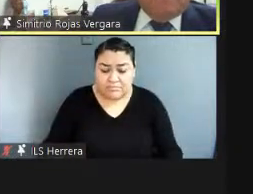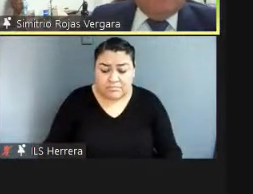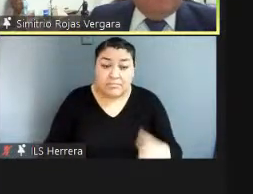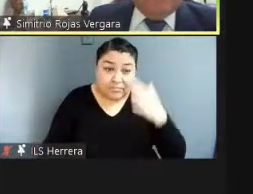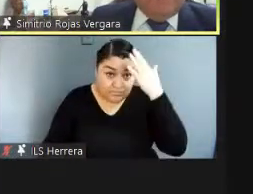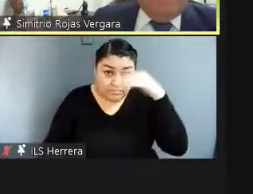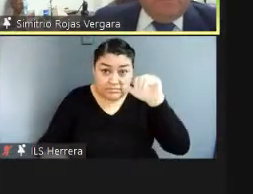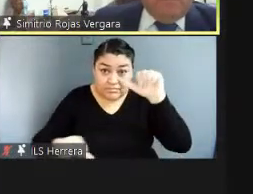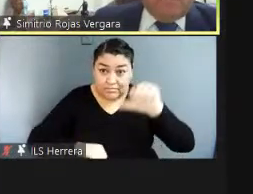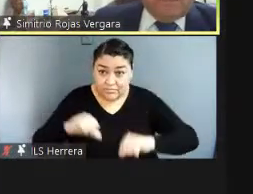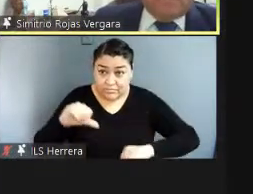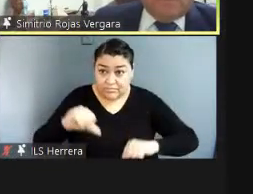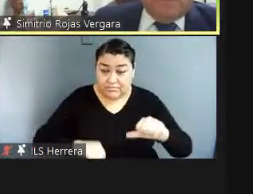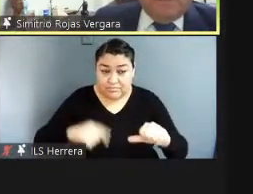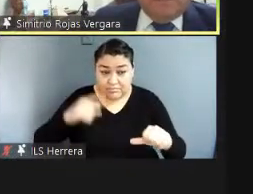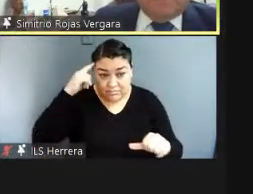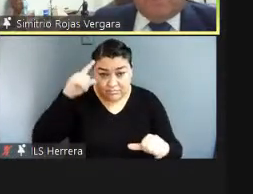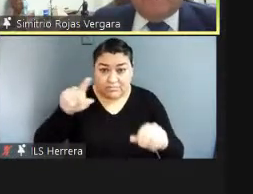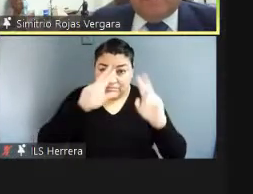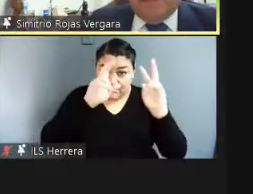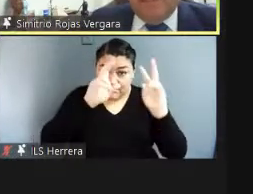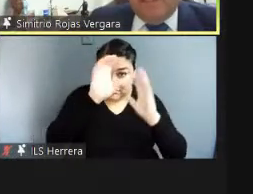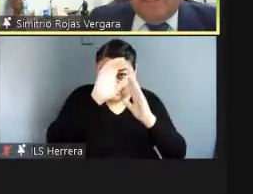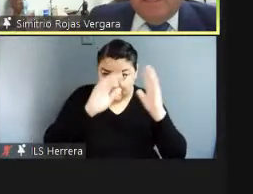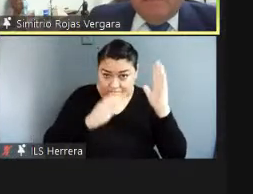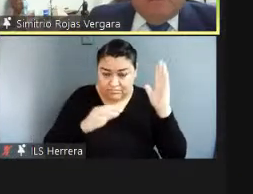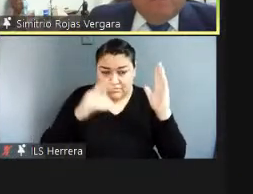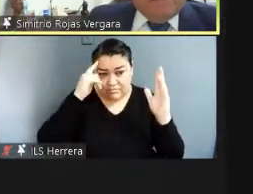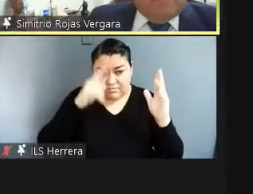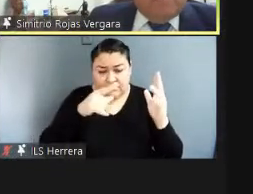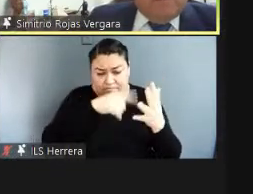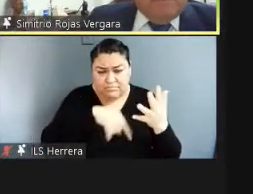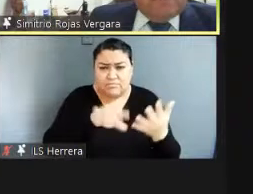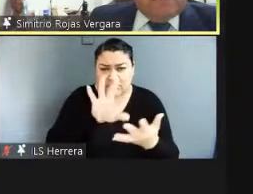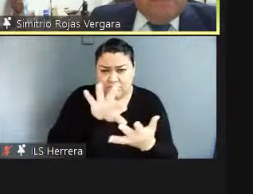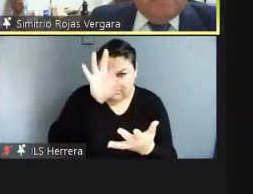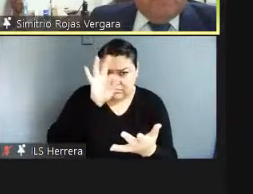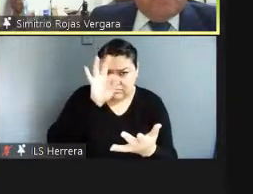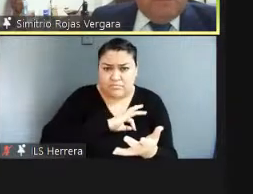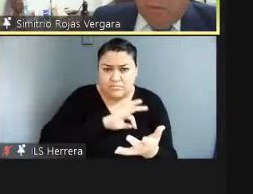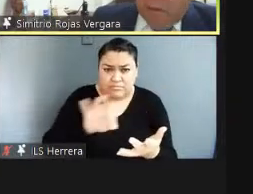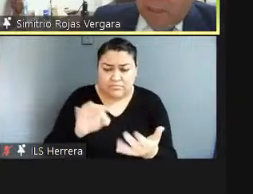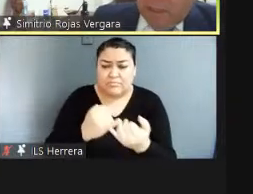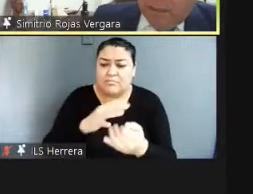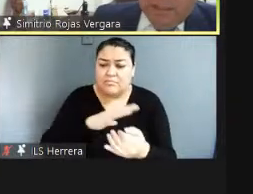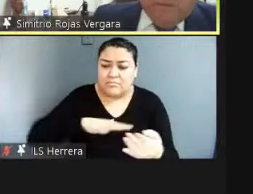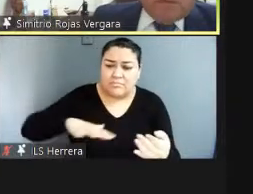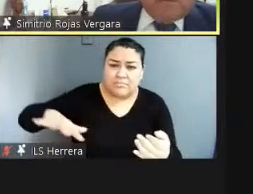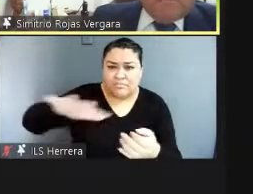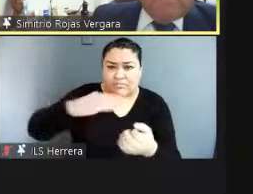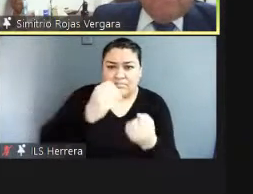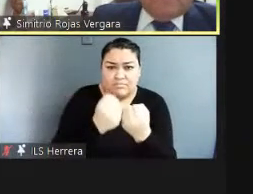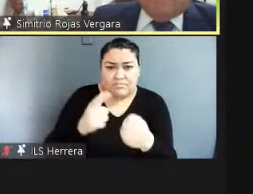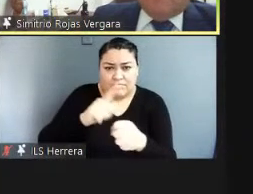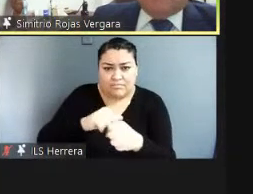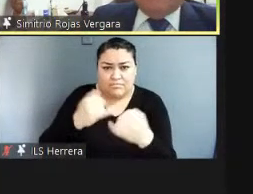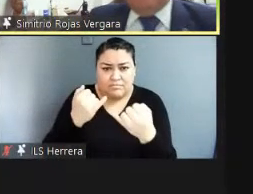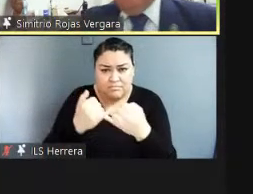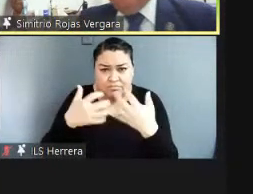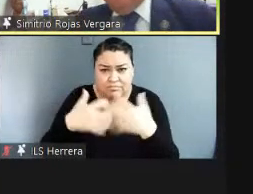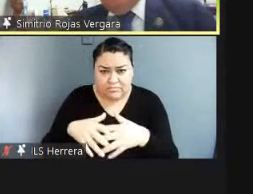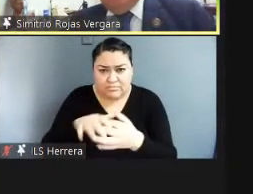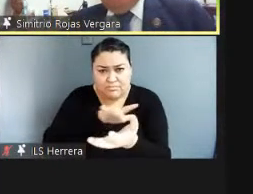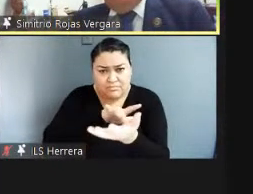want. Activities to include knowledge in scenarios that evoke and simulate the professional